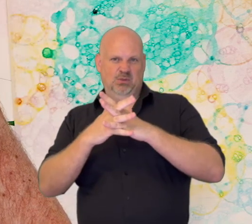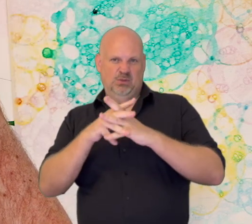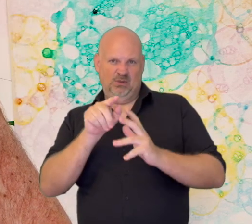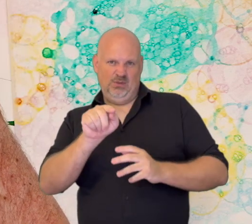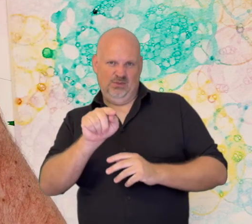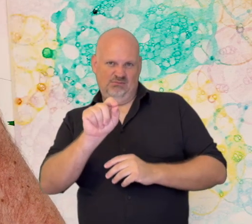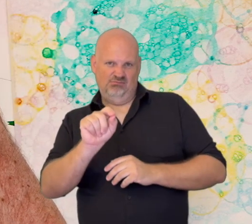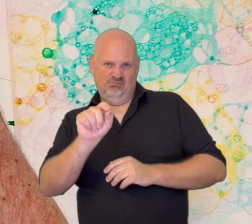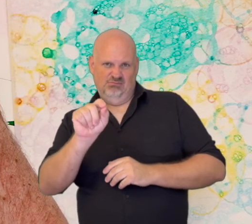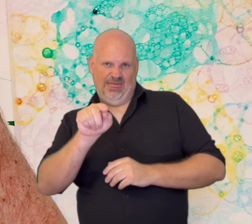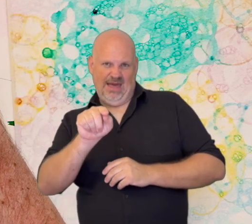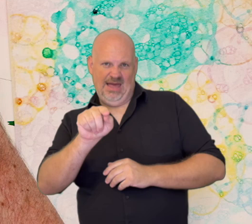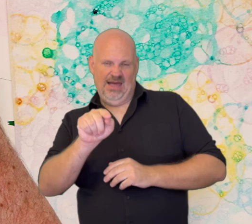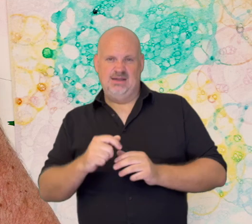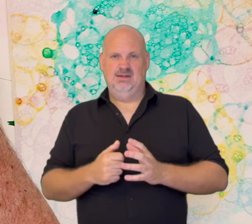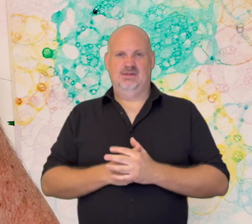there.